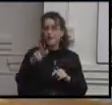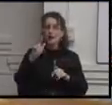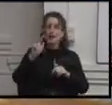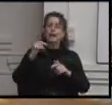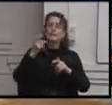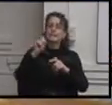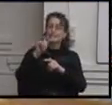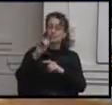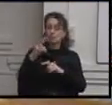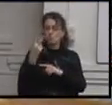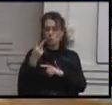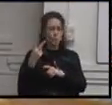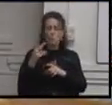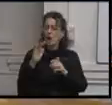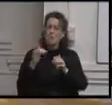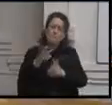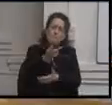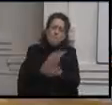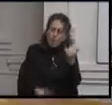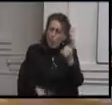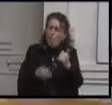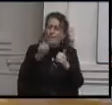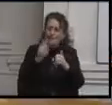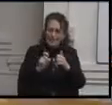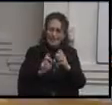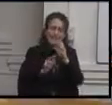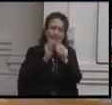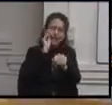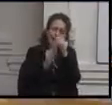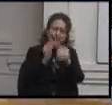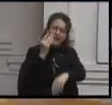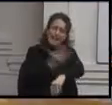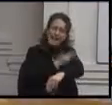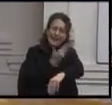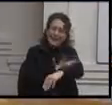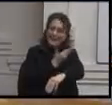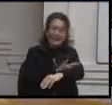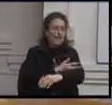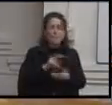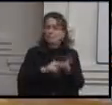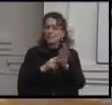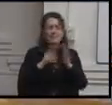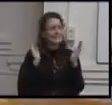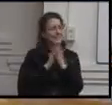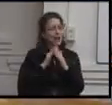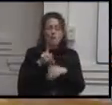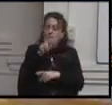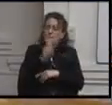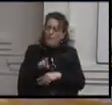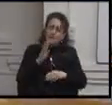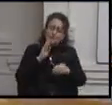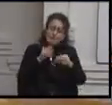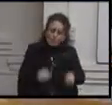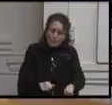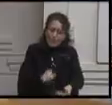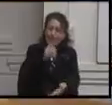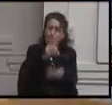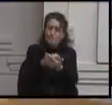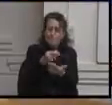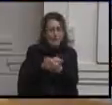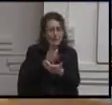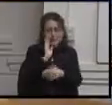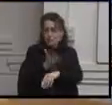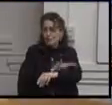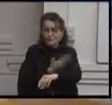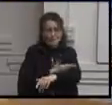maintained, and from time to time we need to invest in them. And I think that's ultimately what led to the police and fire project.